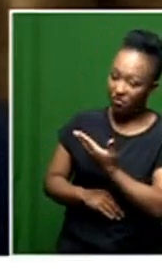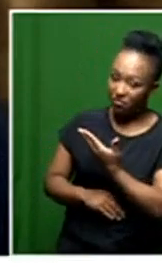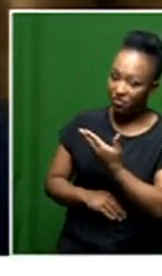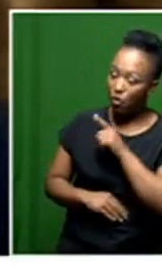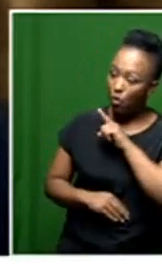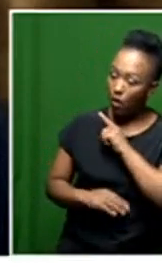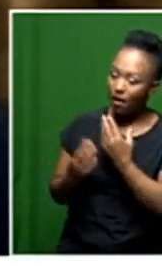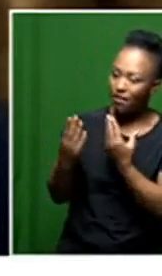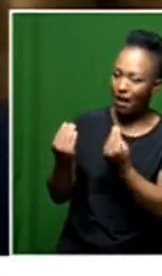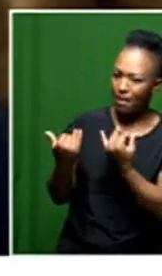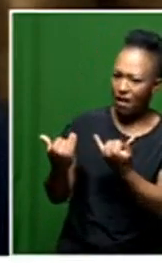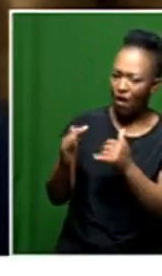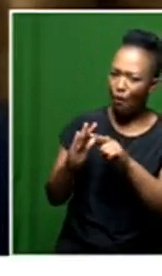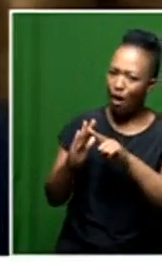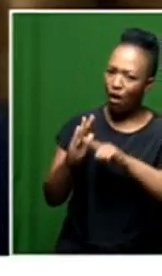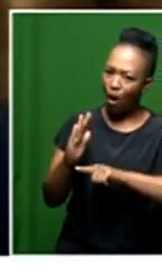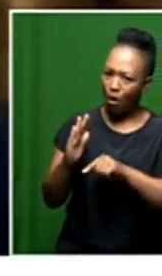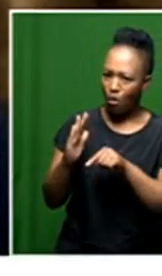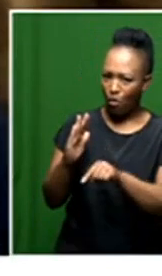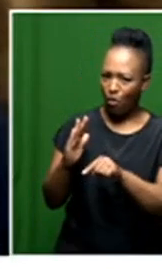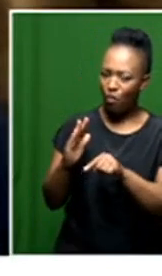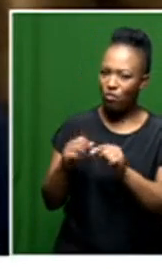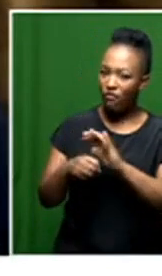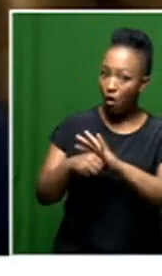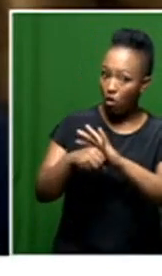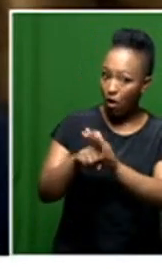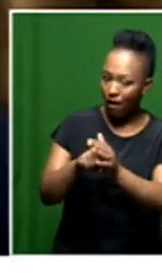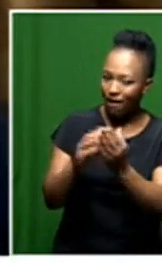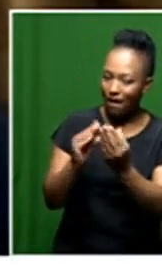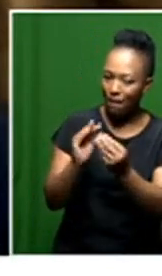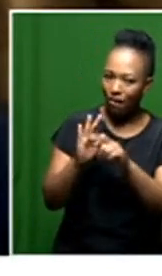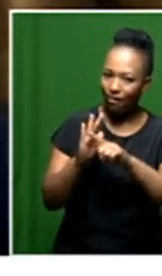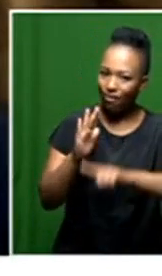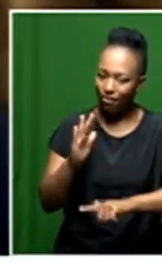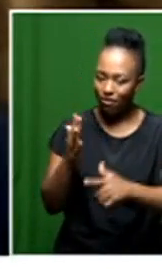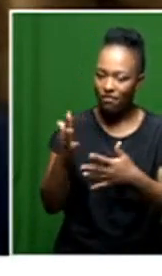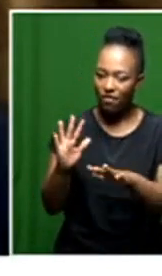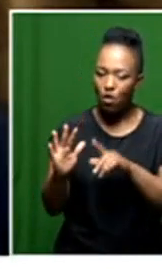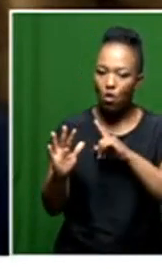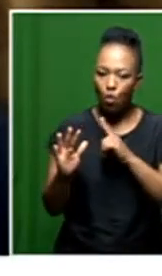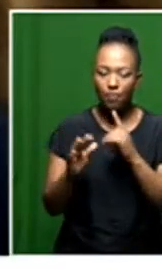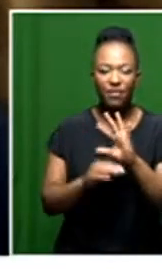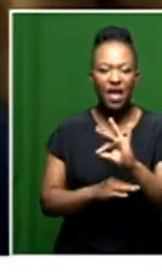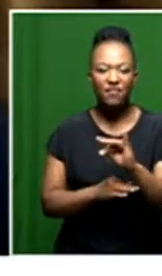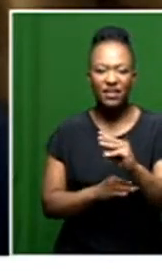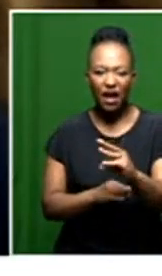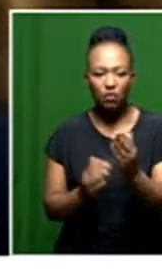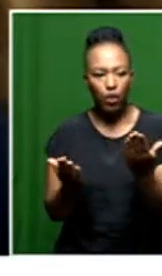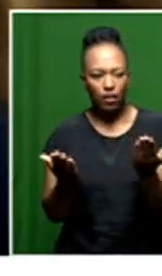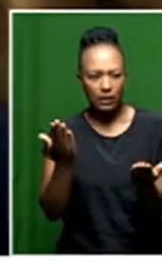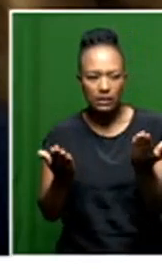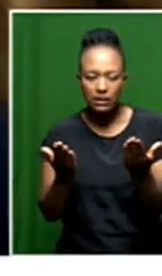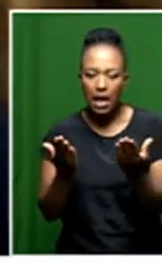lower numbers of daily infections, and, you know, we can actually gauge that because we speak to these numbers every day.